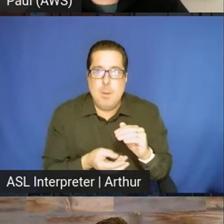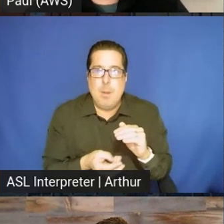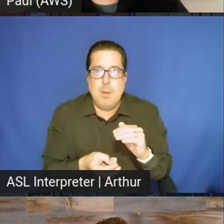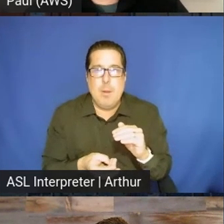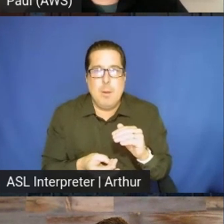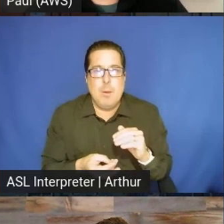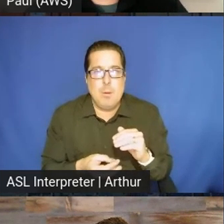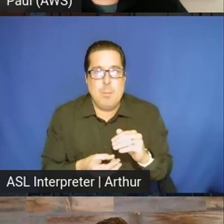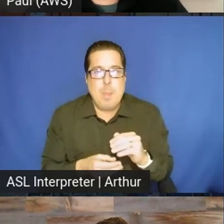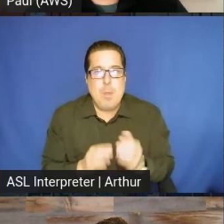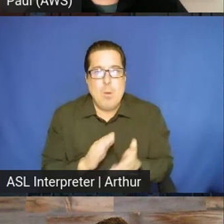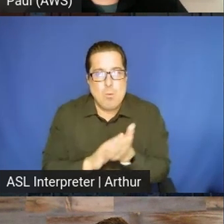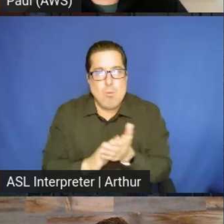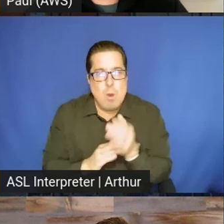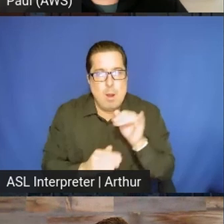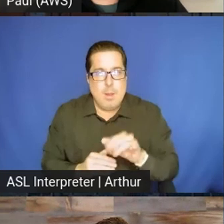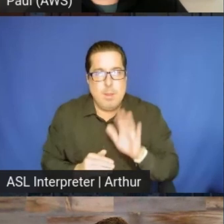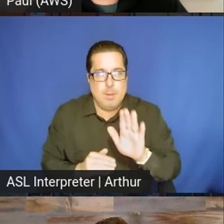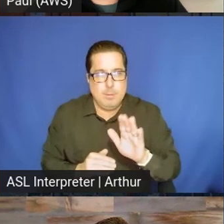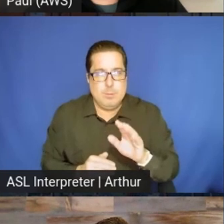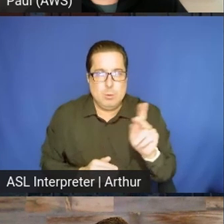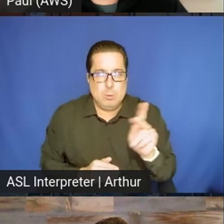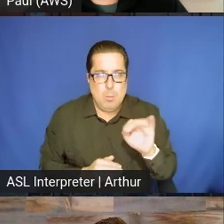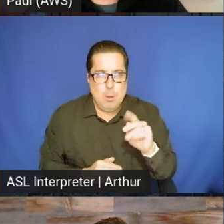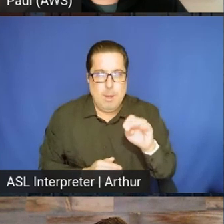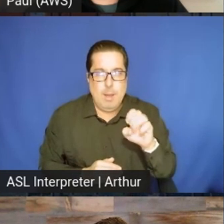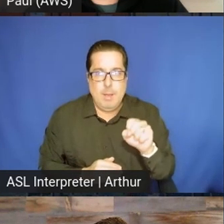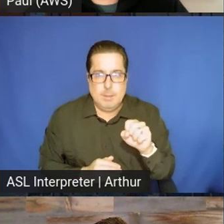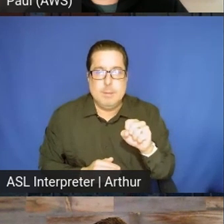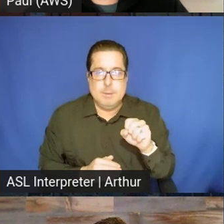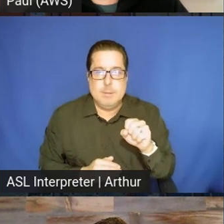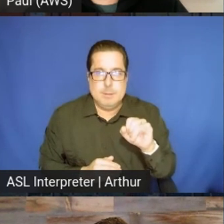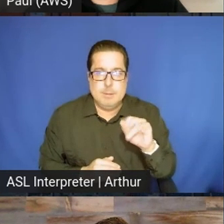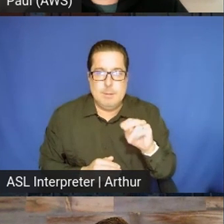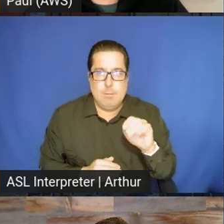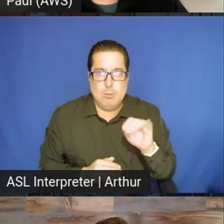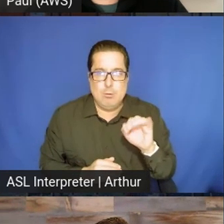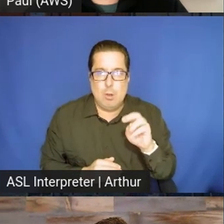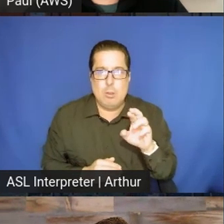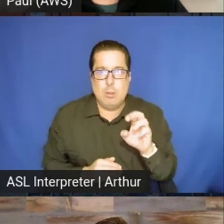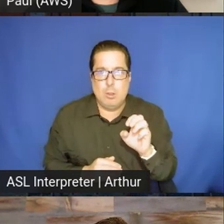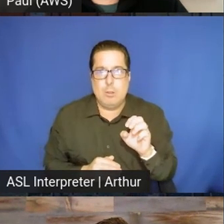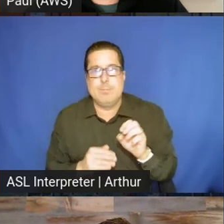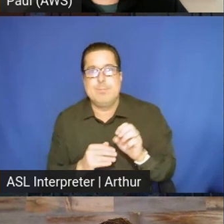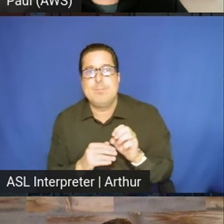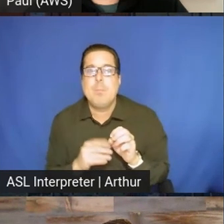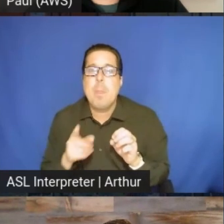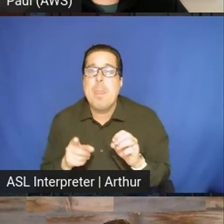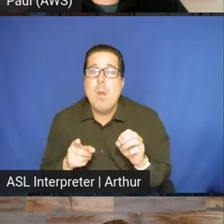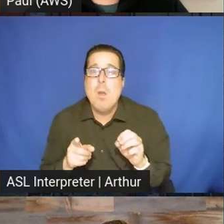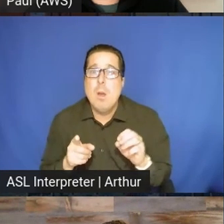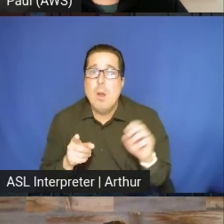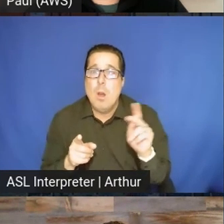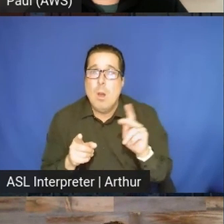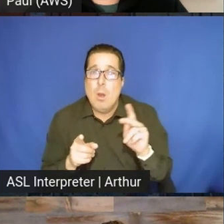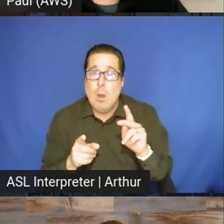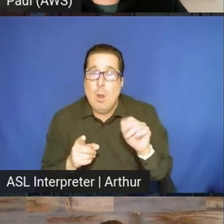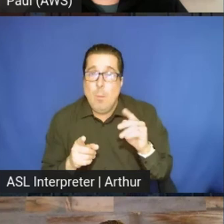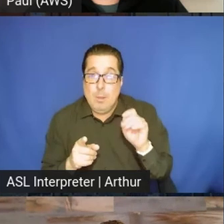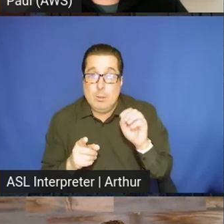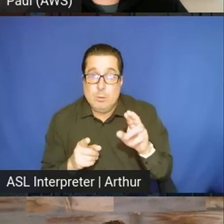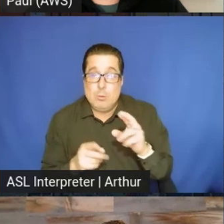Now, Paul did mention as well that Karpenter works in tandem with the Kubernetes